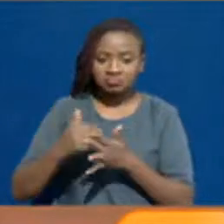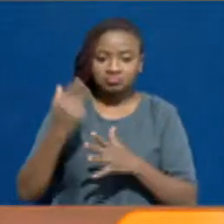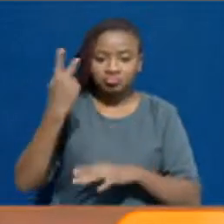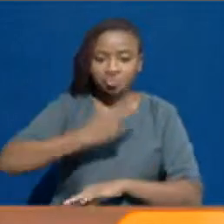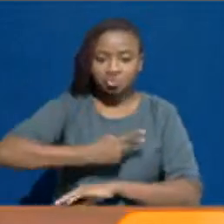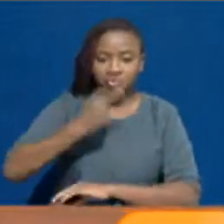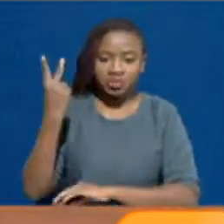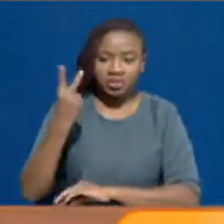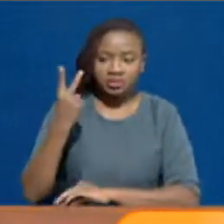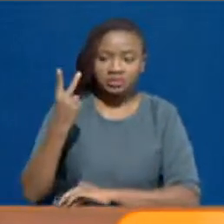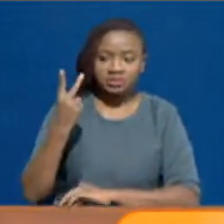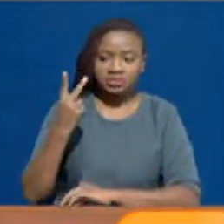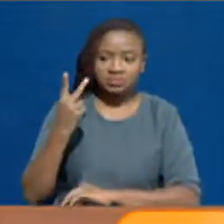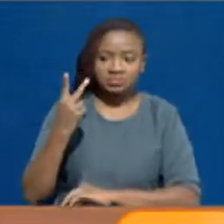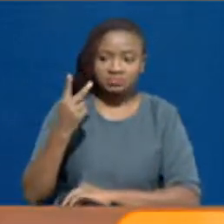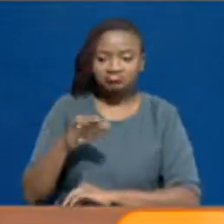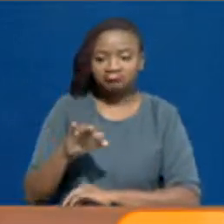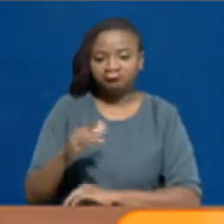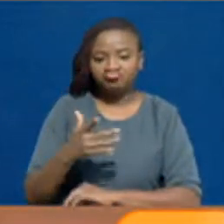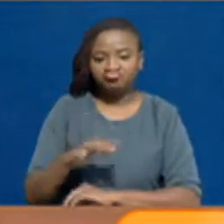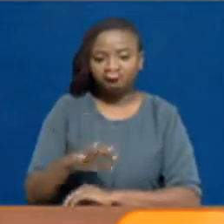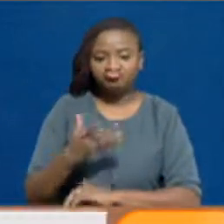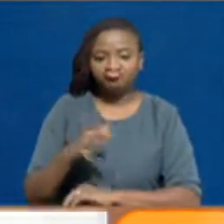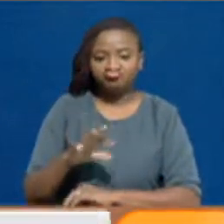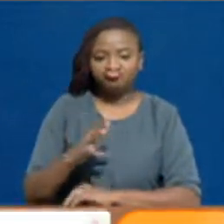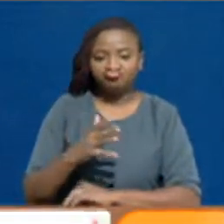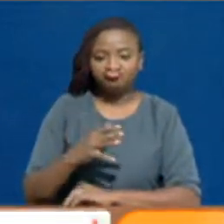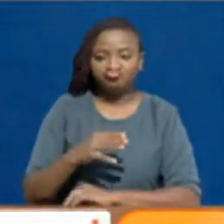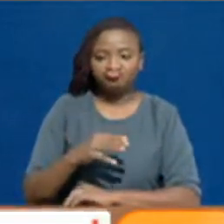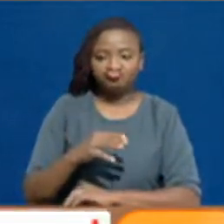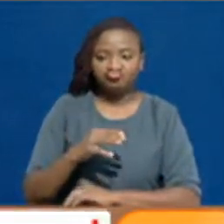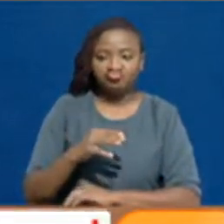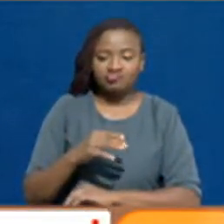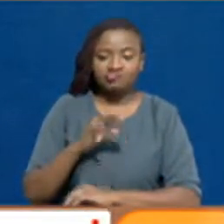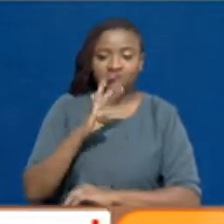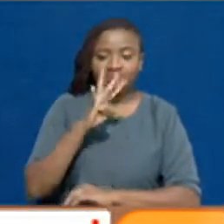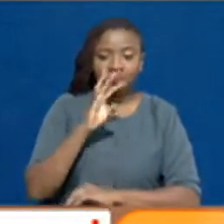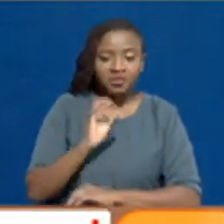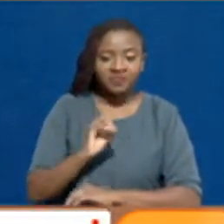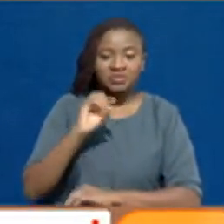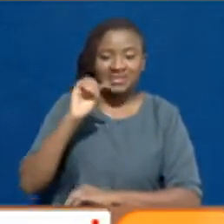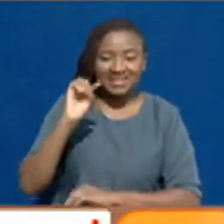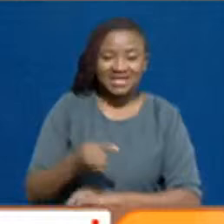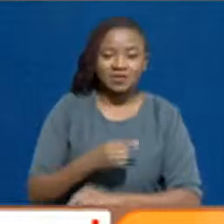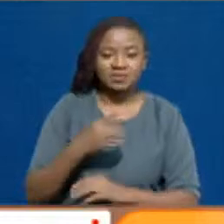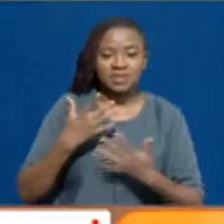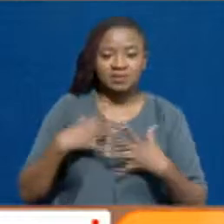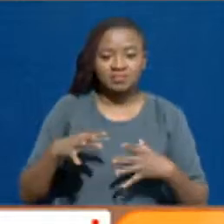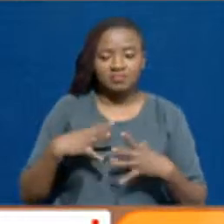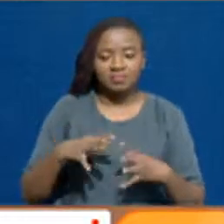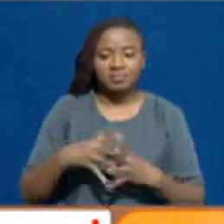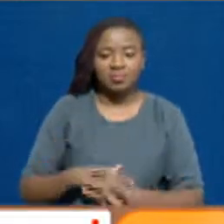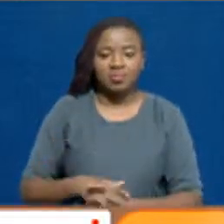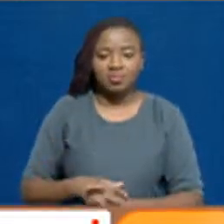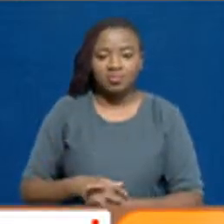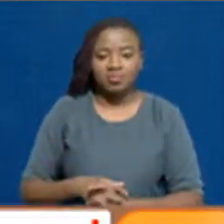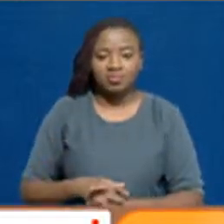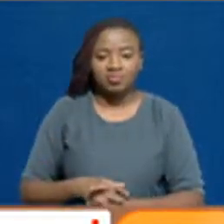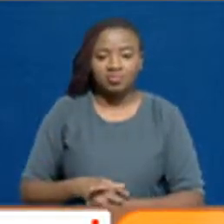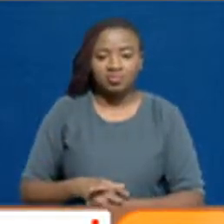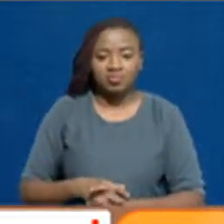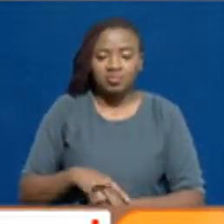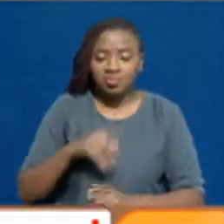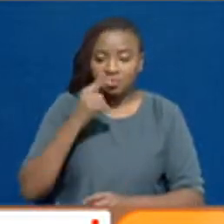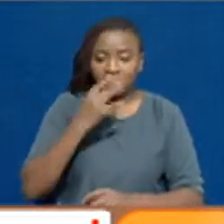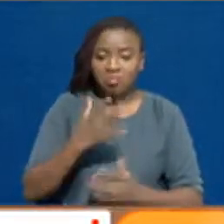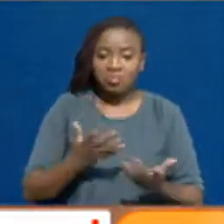days, would put it at about over 40,000 people who have been now displaced and